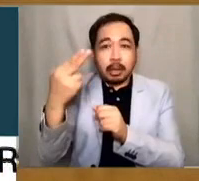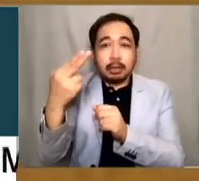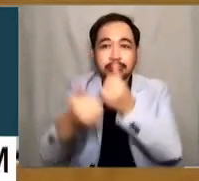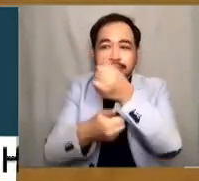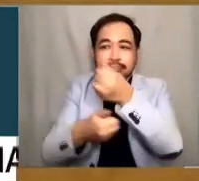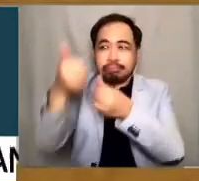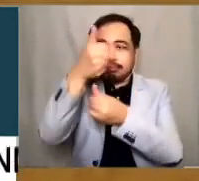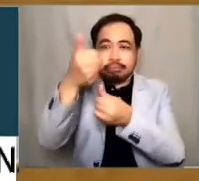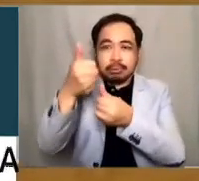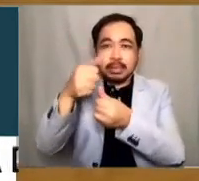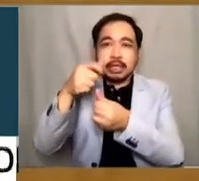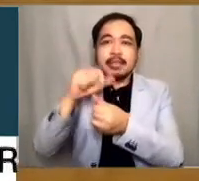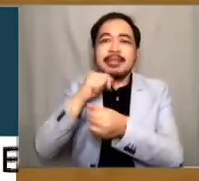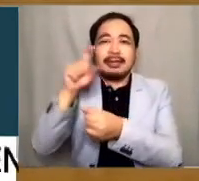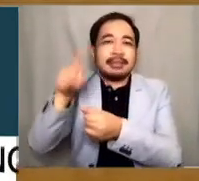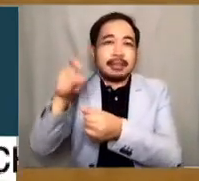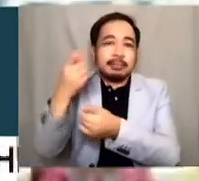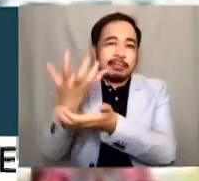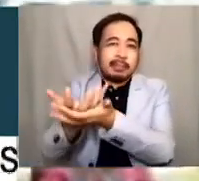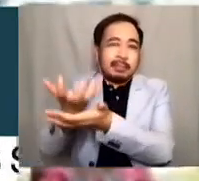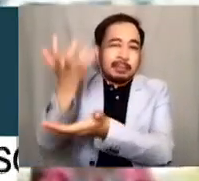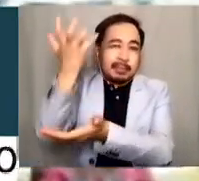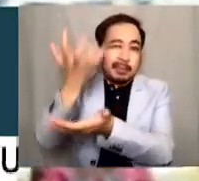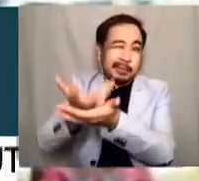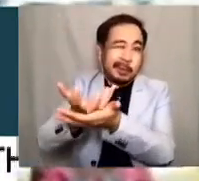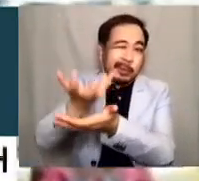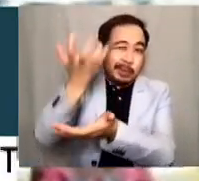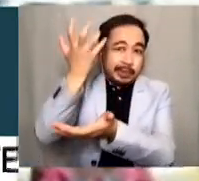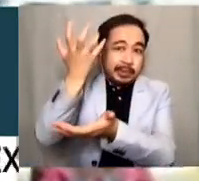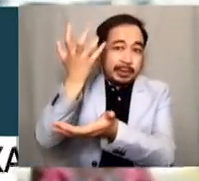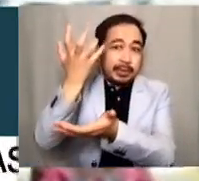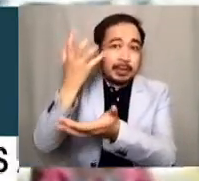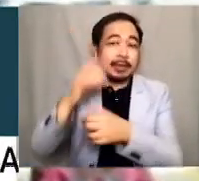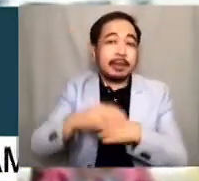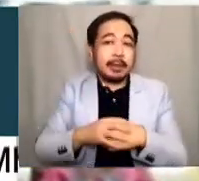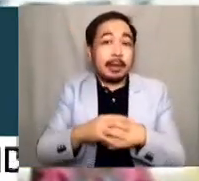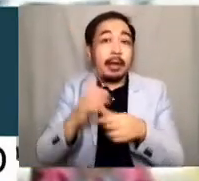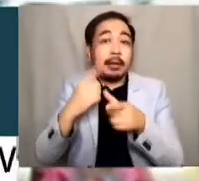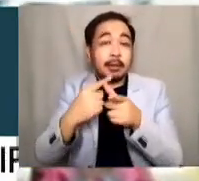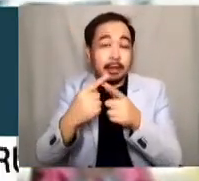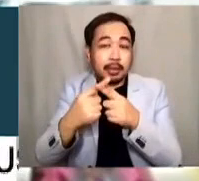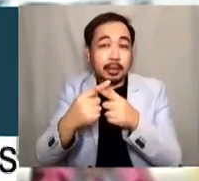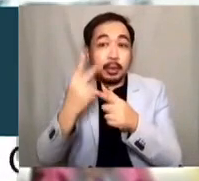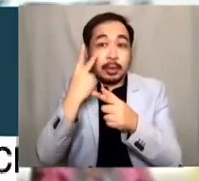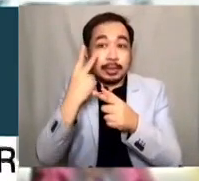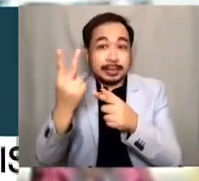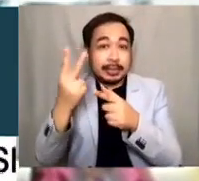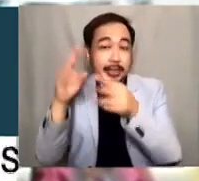Then he linked the anti-dynasty system with oligarchy,